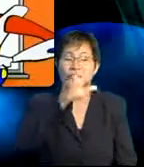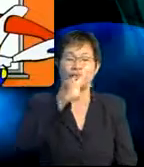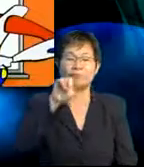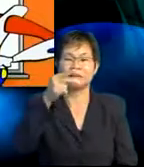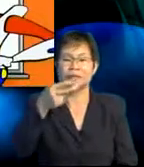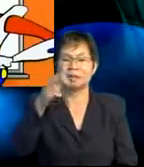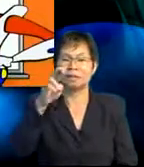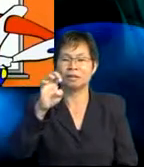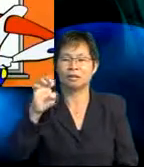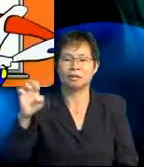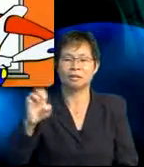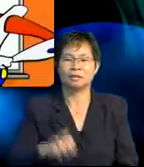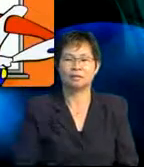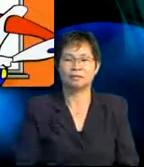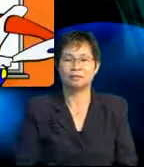Three.